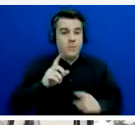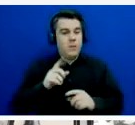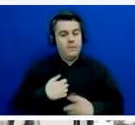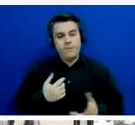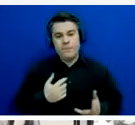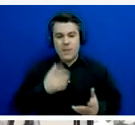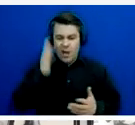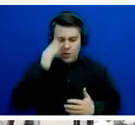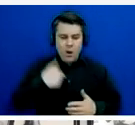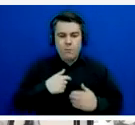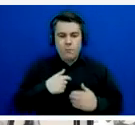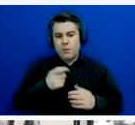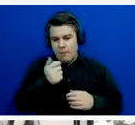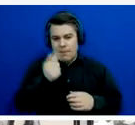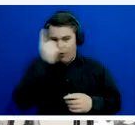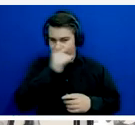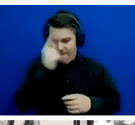walk you through what that looked like for me.